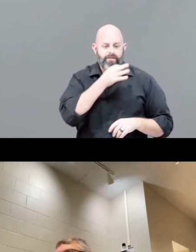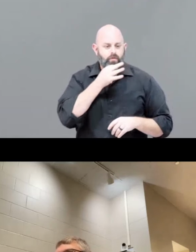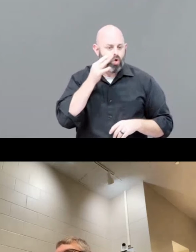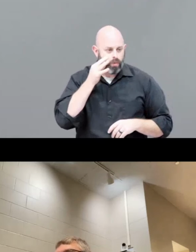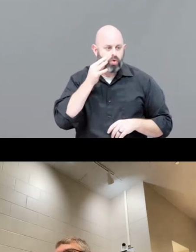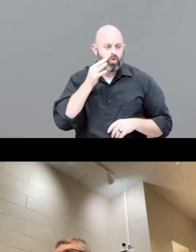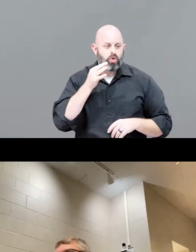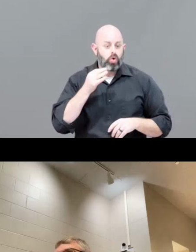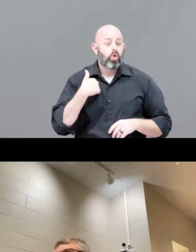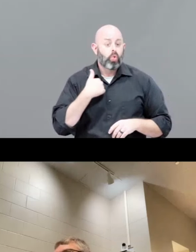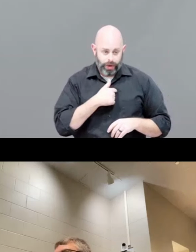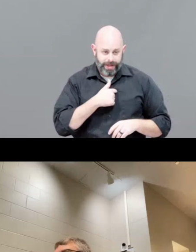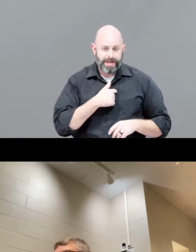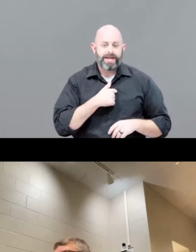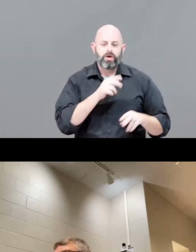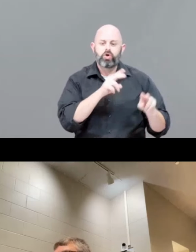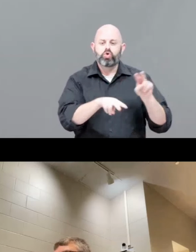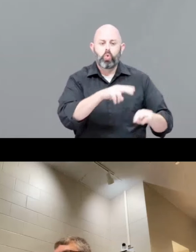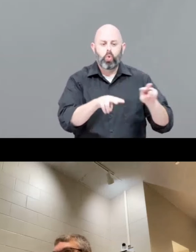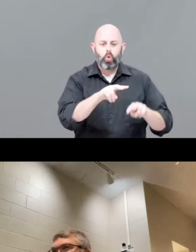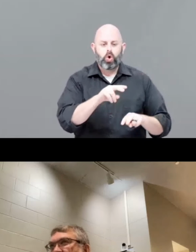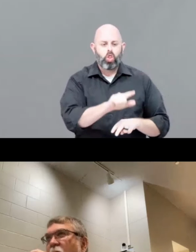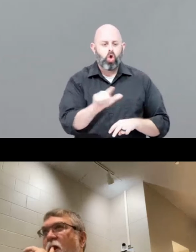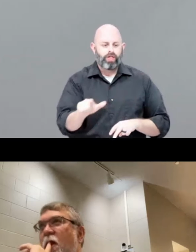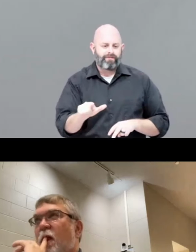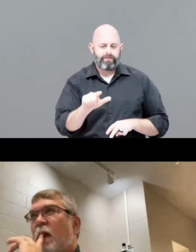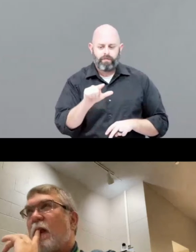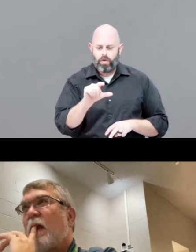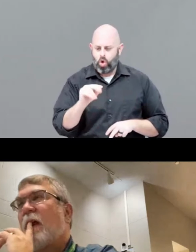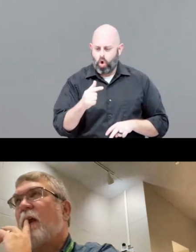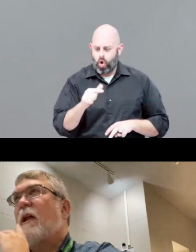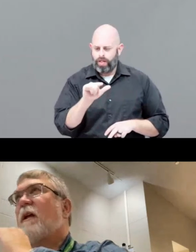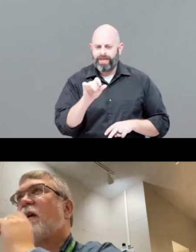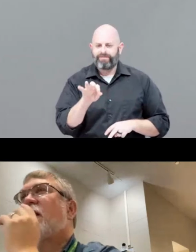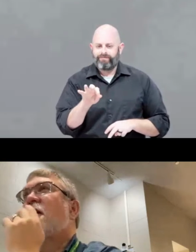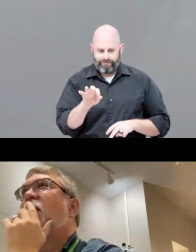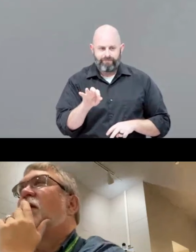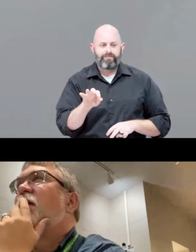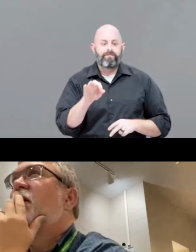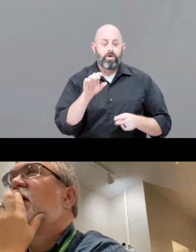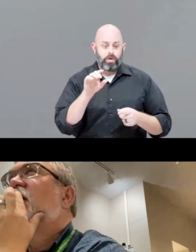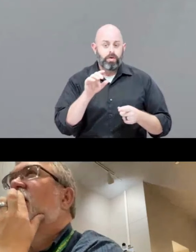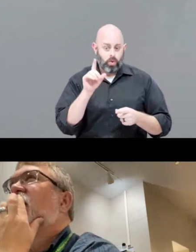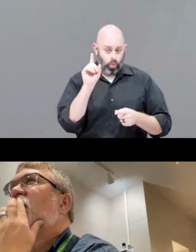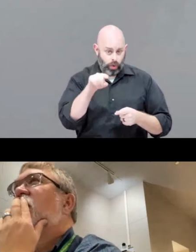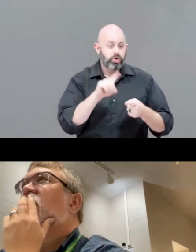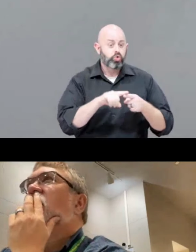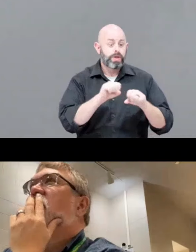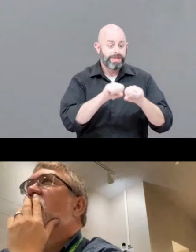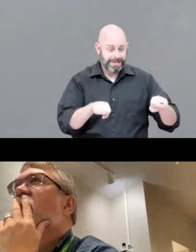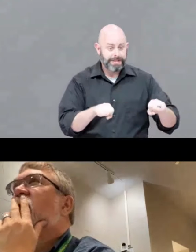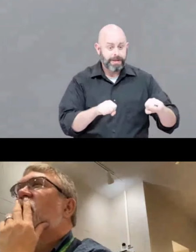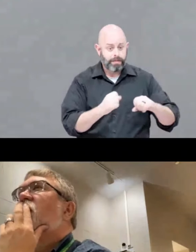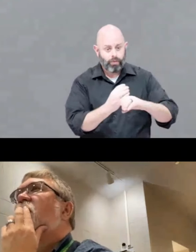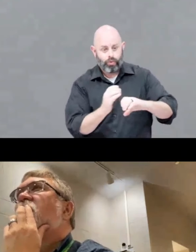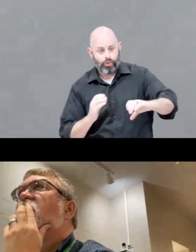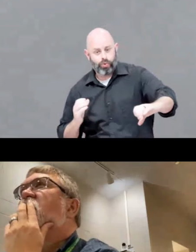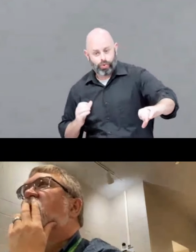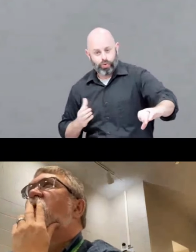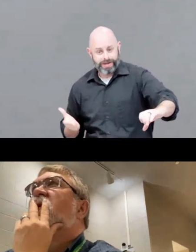couple others, we toured Longleaf all the way down to the system that comes this